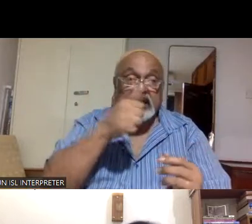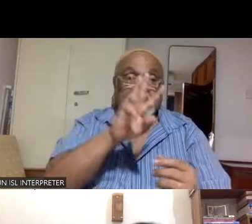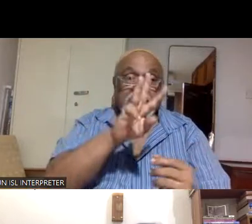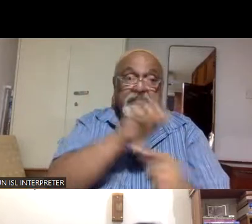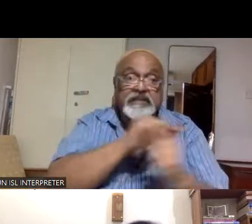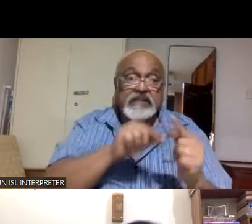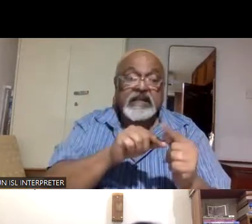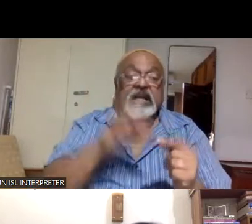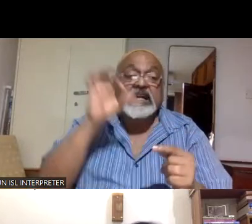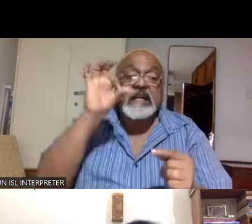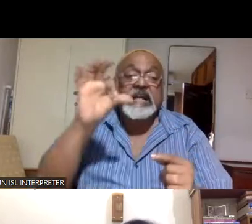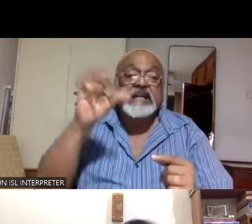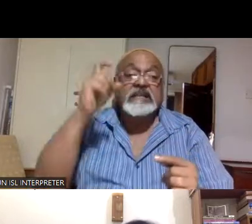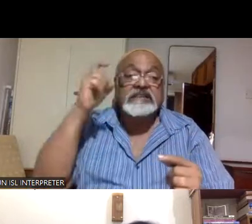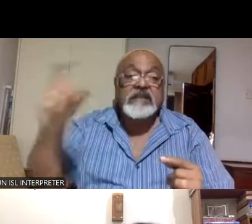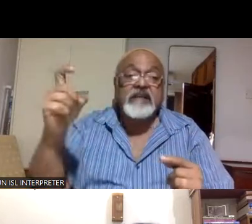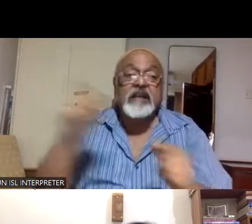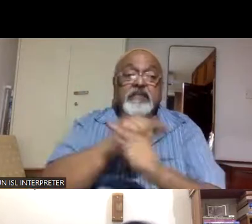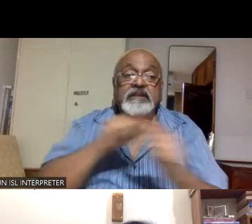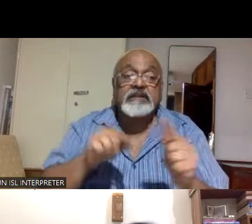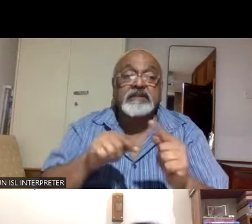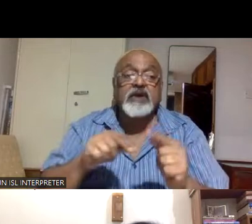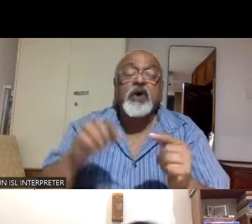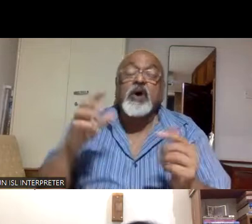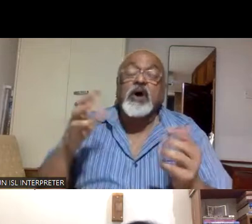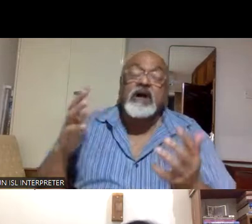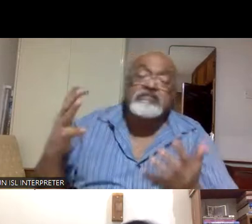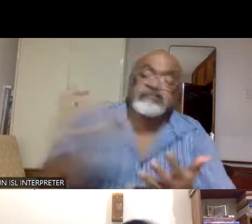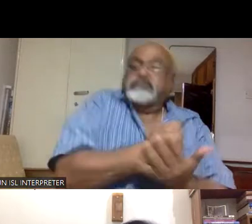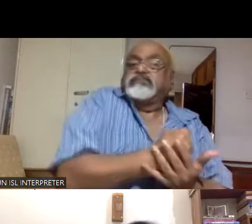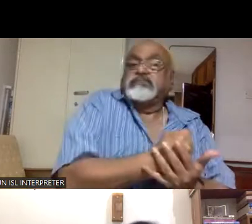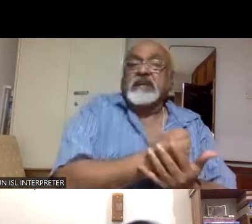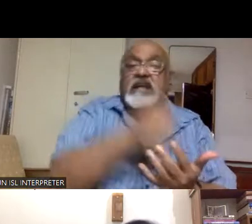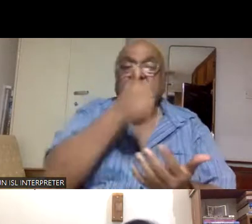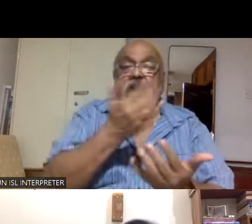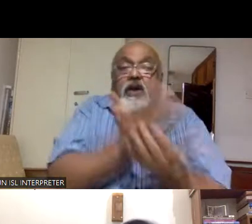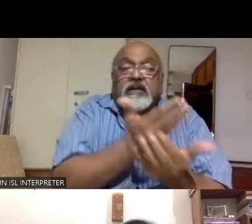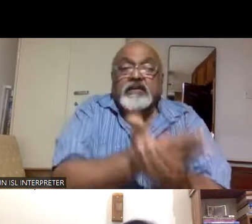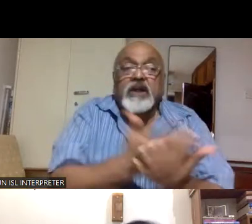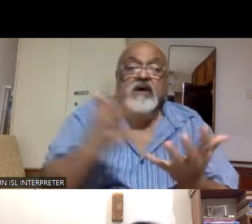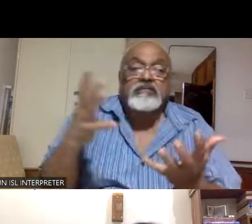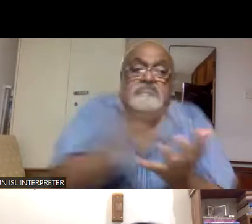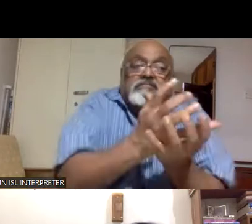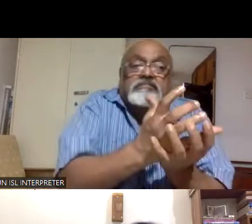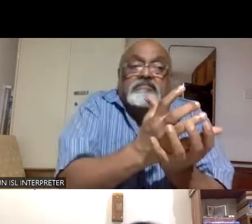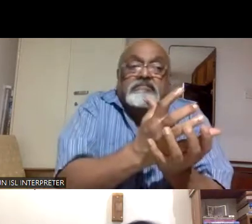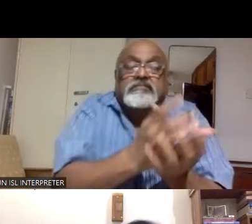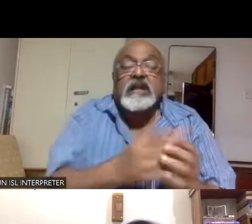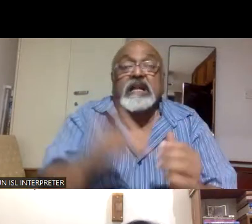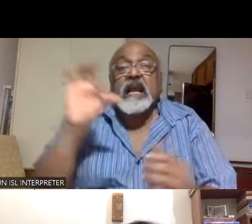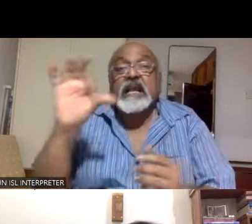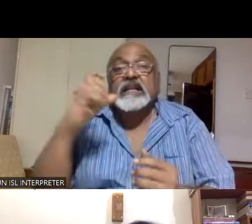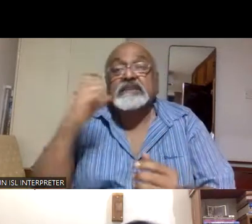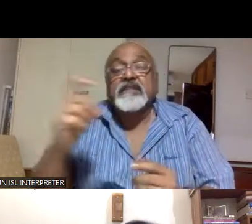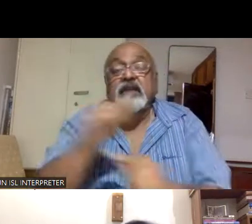capture 97% of the resources of India. And 97% of the rest of India